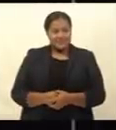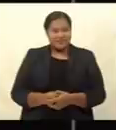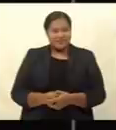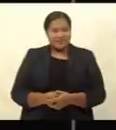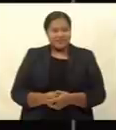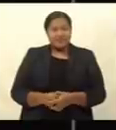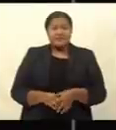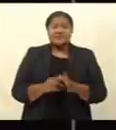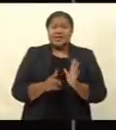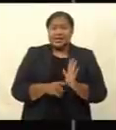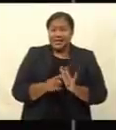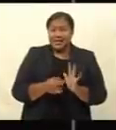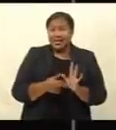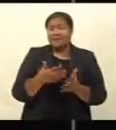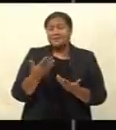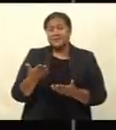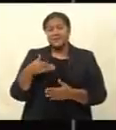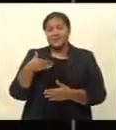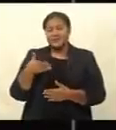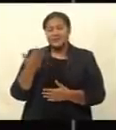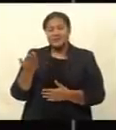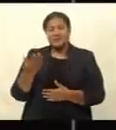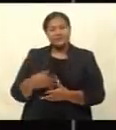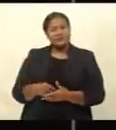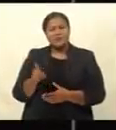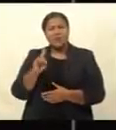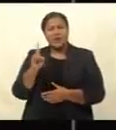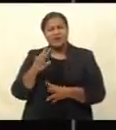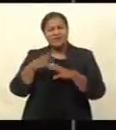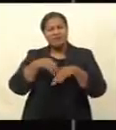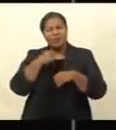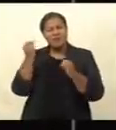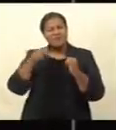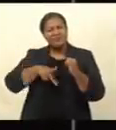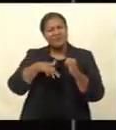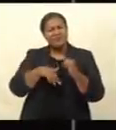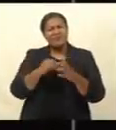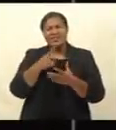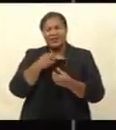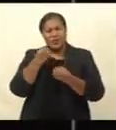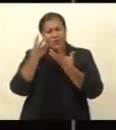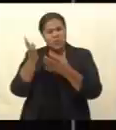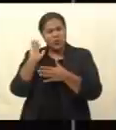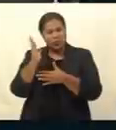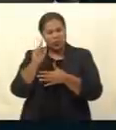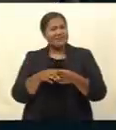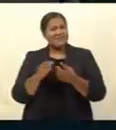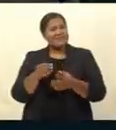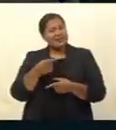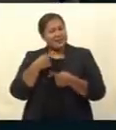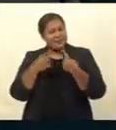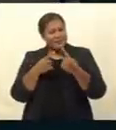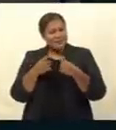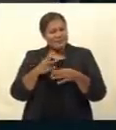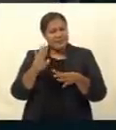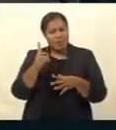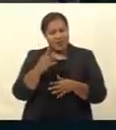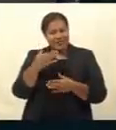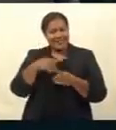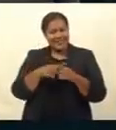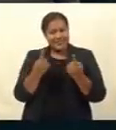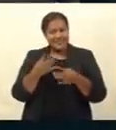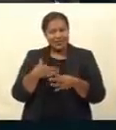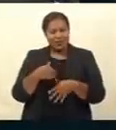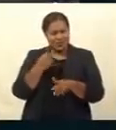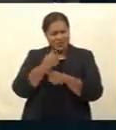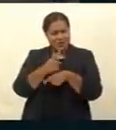Lena Rees joins us live now. Lena, what other details were revealed at the press conference this evening? And one of the things that was